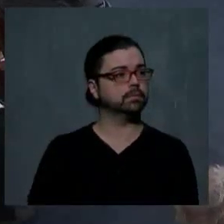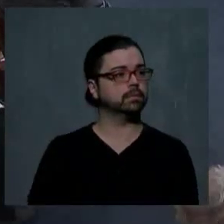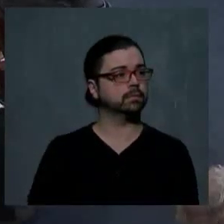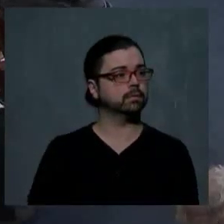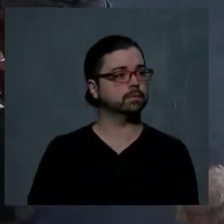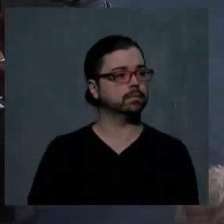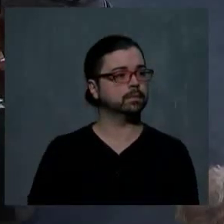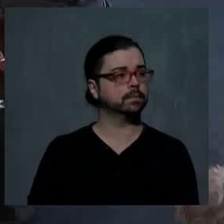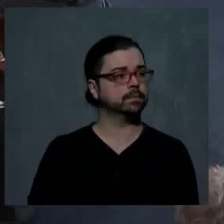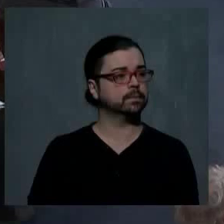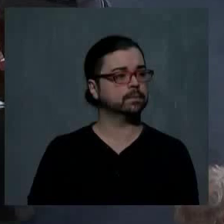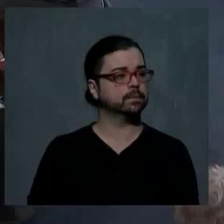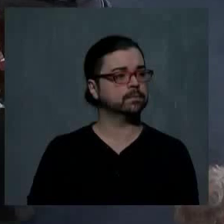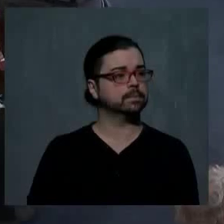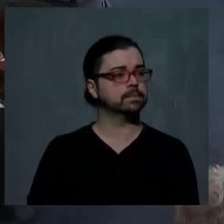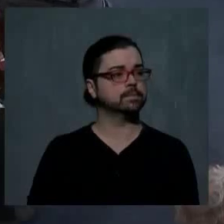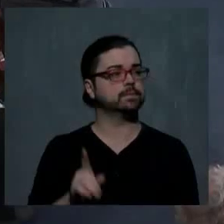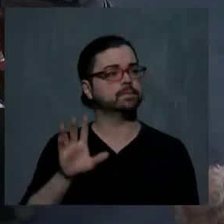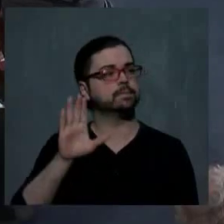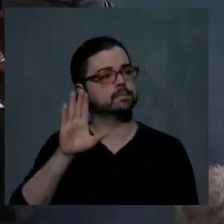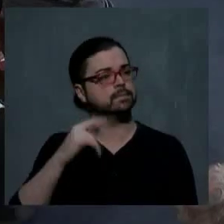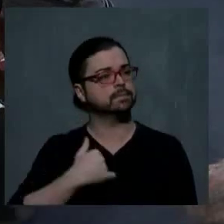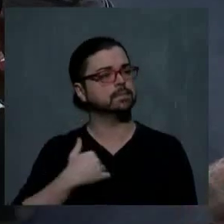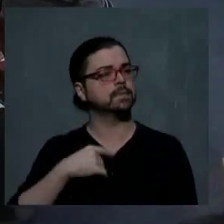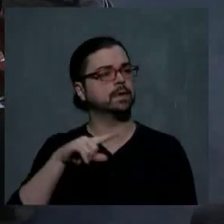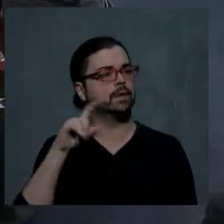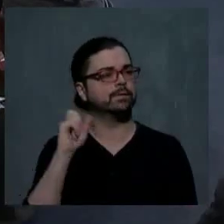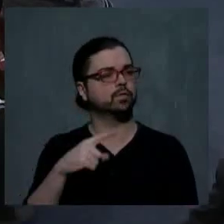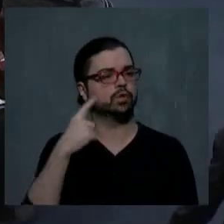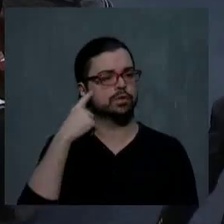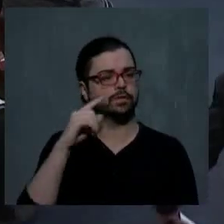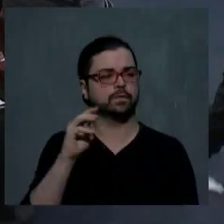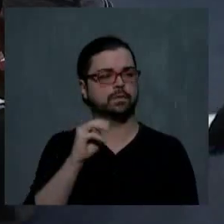Vice Chair. I got a question for Mr. Daters.